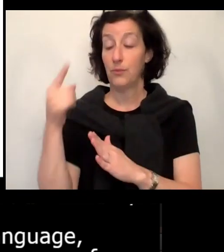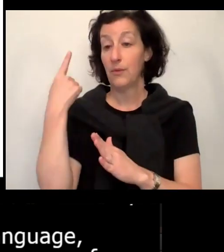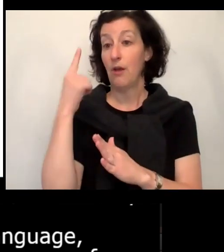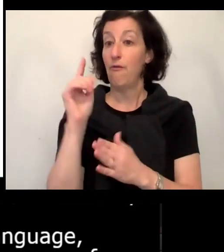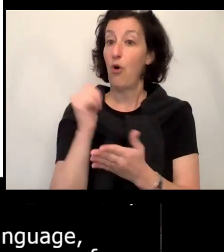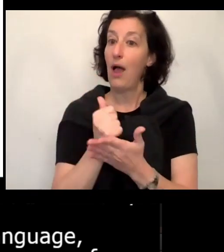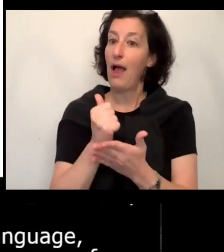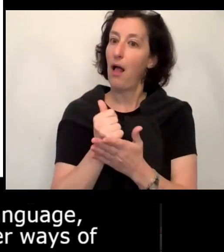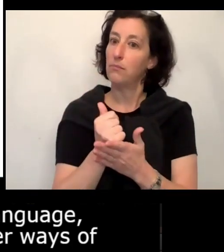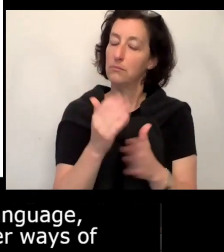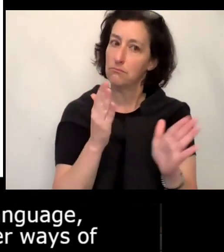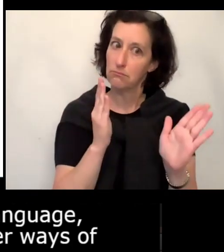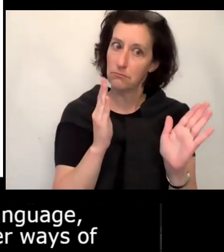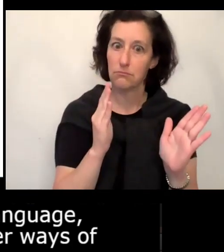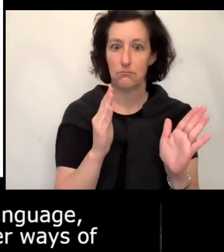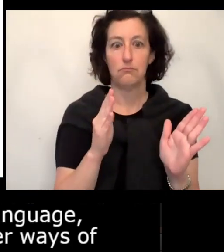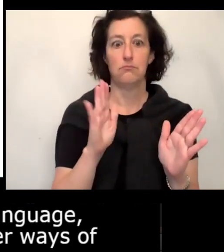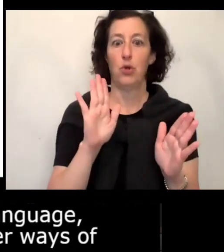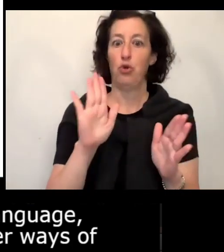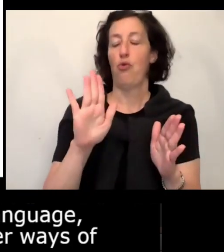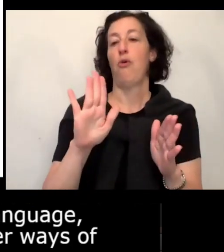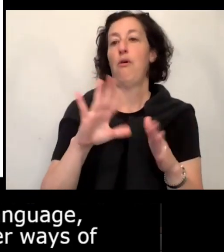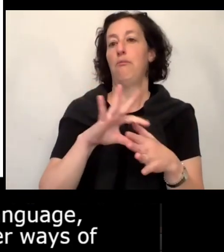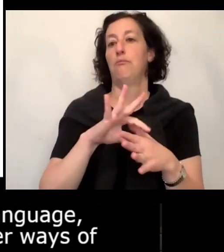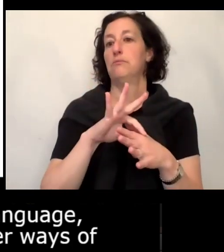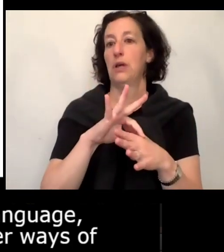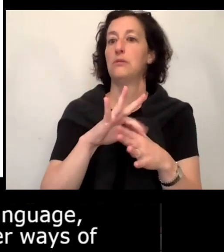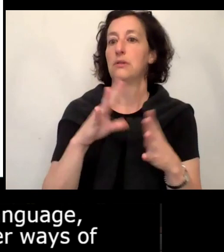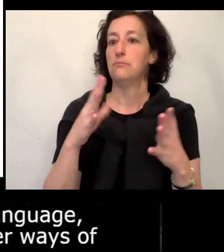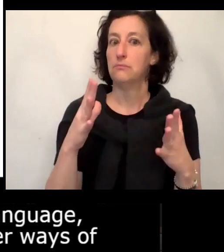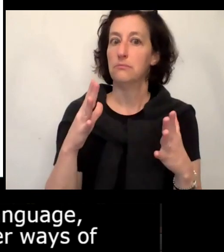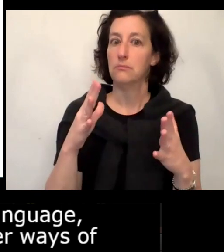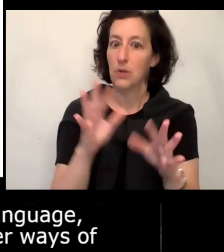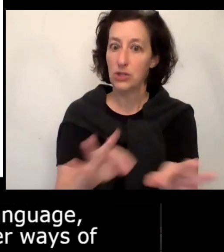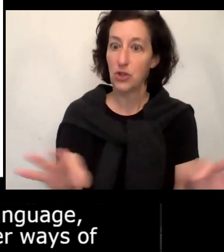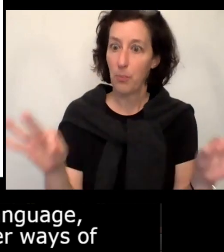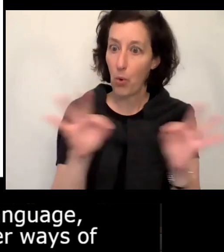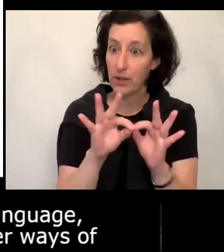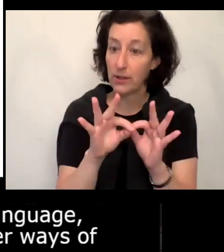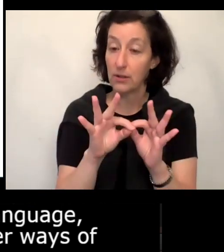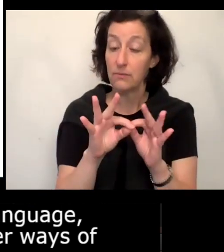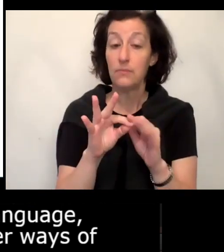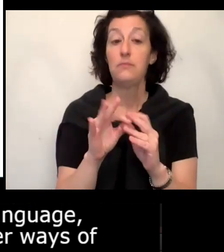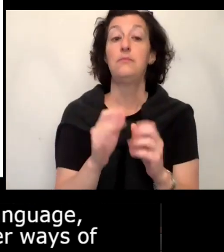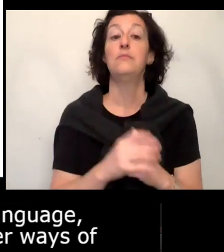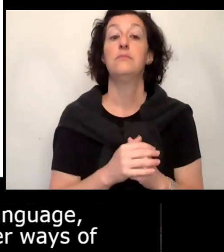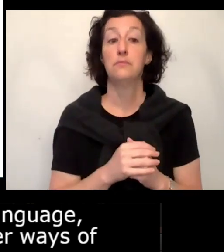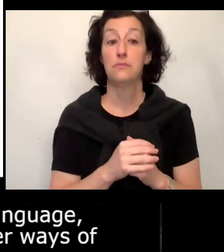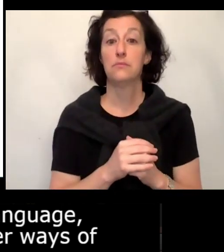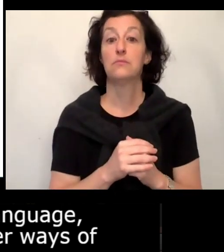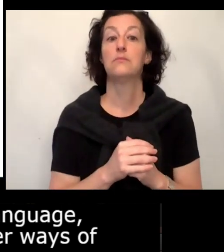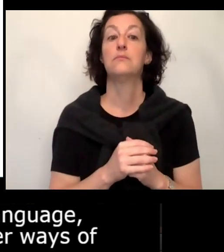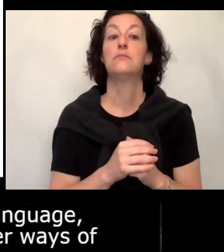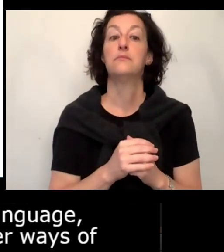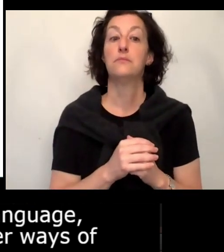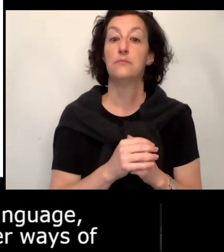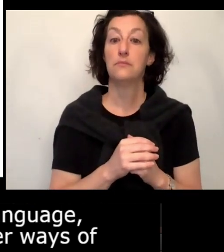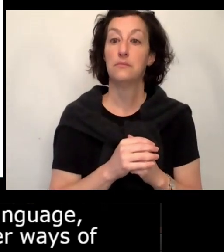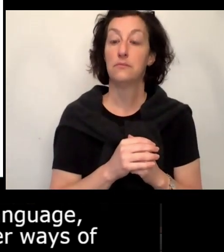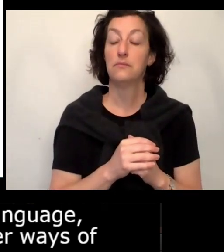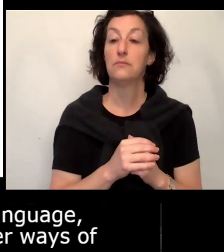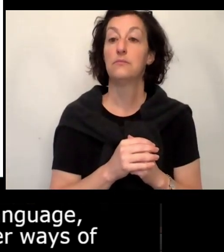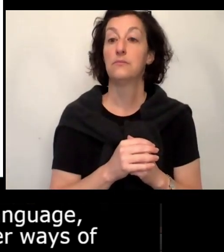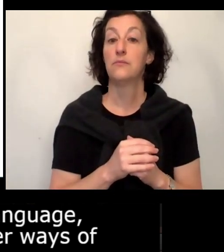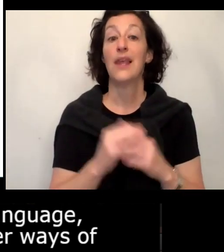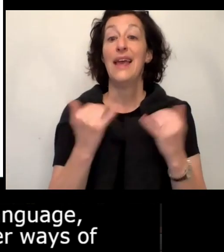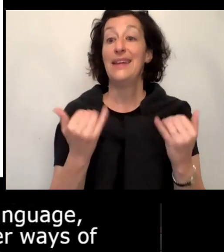content. This is something that is available great degree on